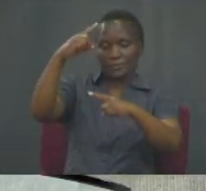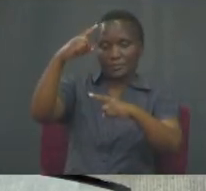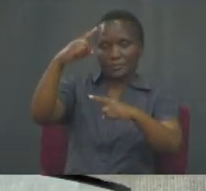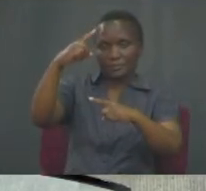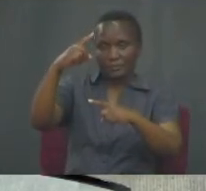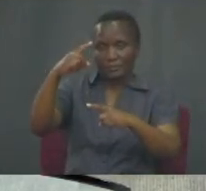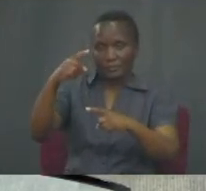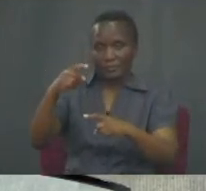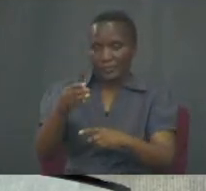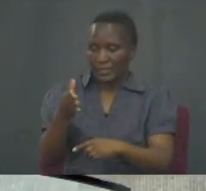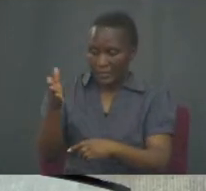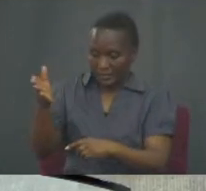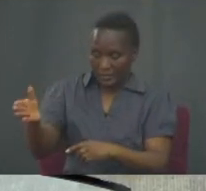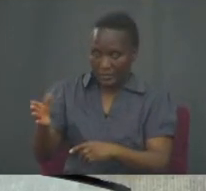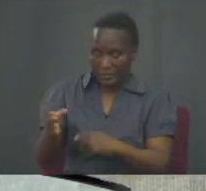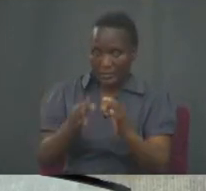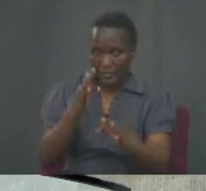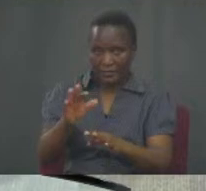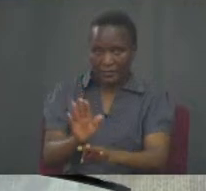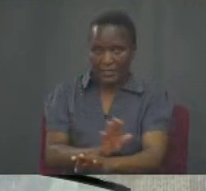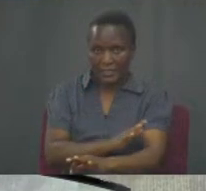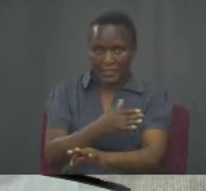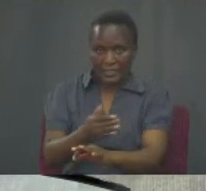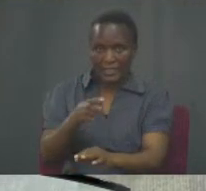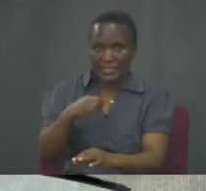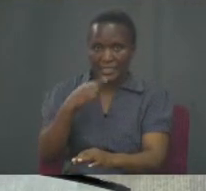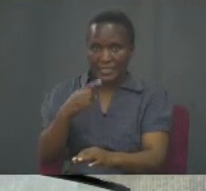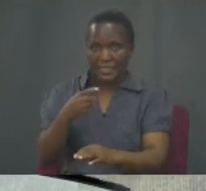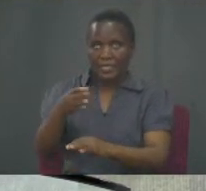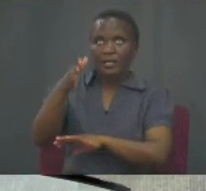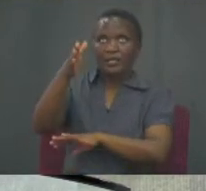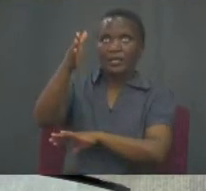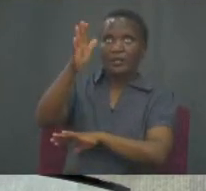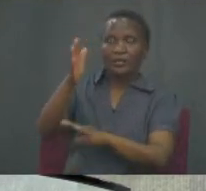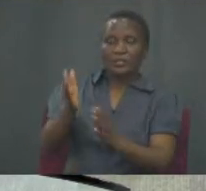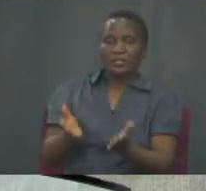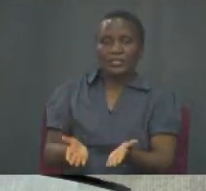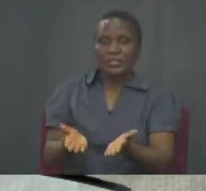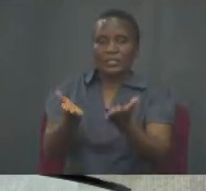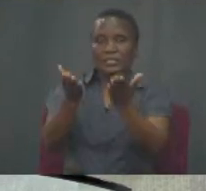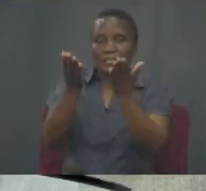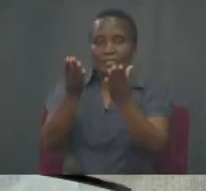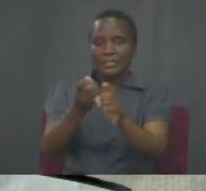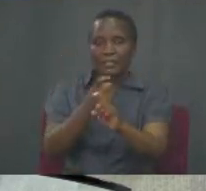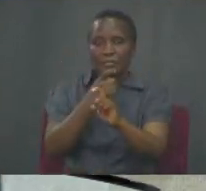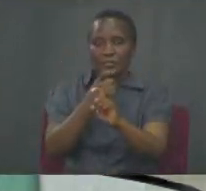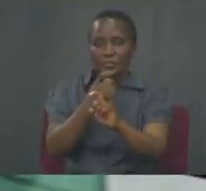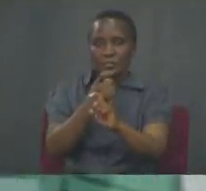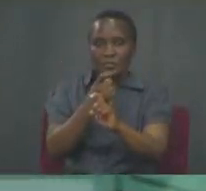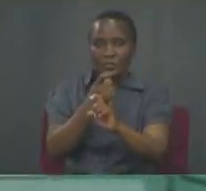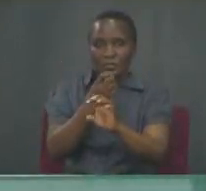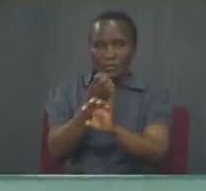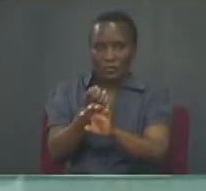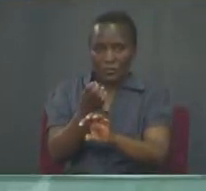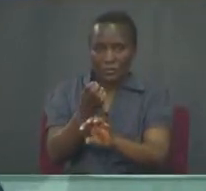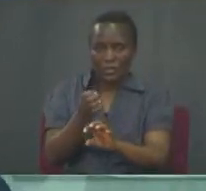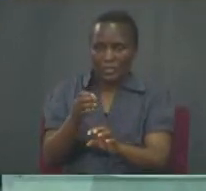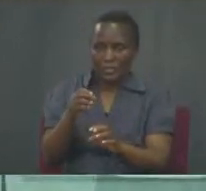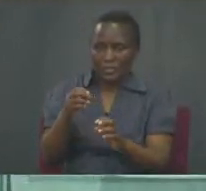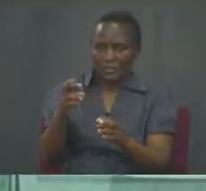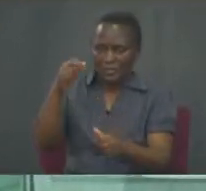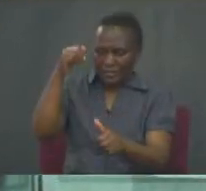Deborah, as she sings, she says, God raised a storm. You need to remember they are in the valley,